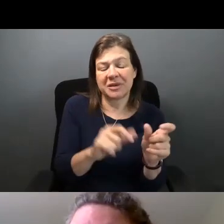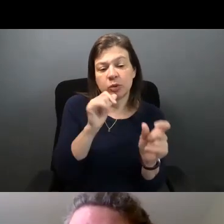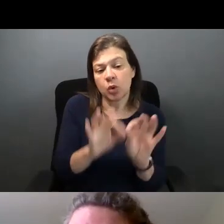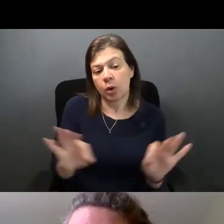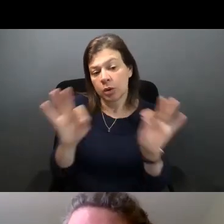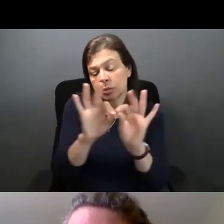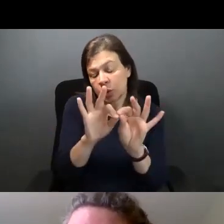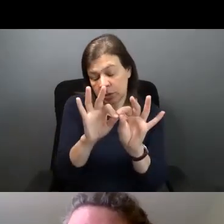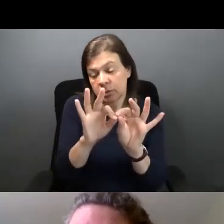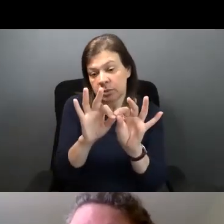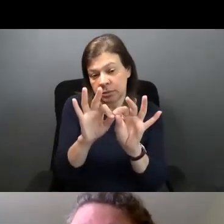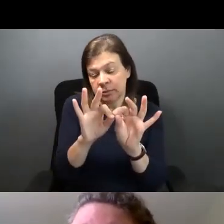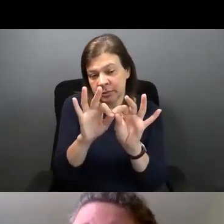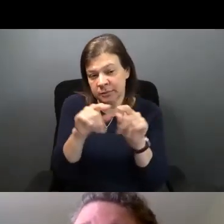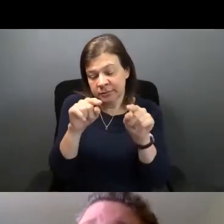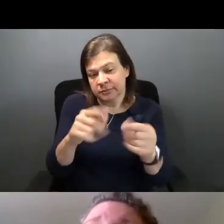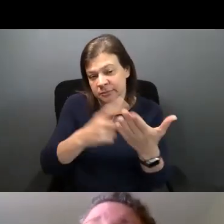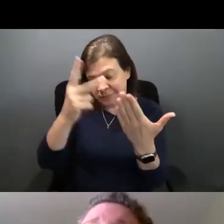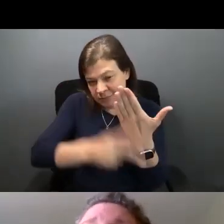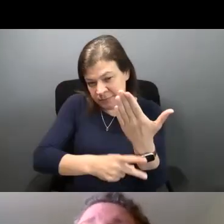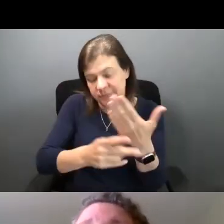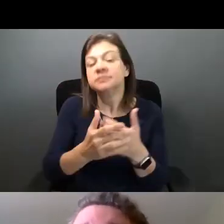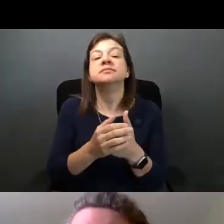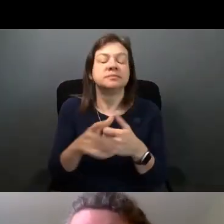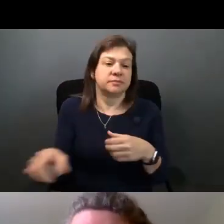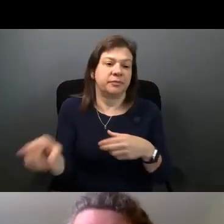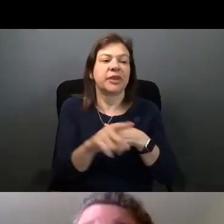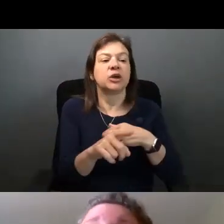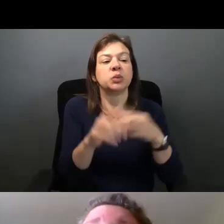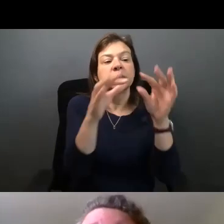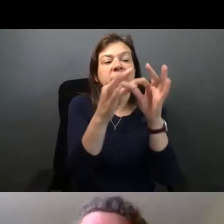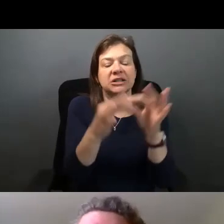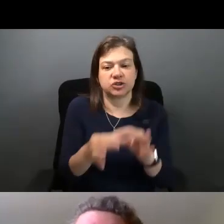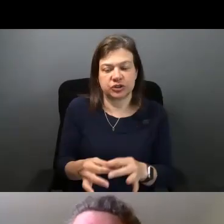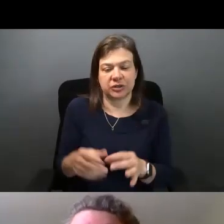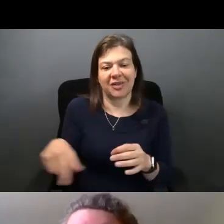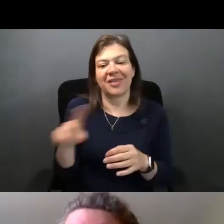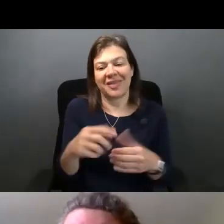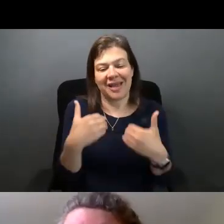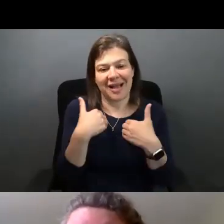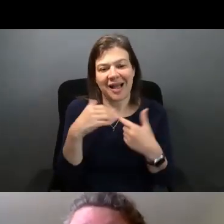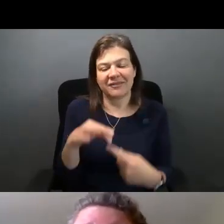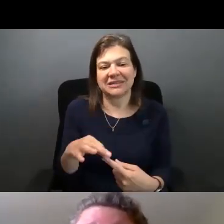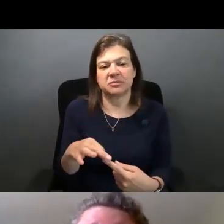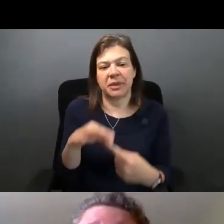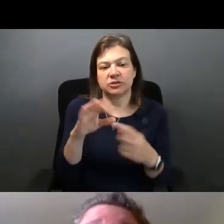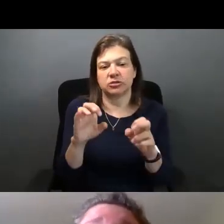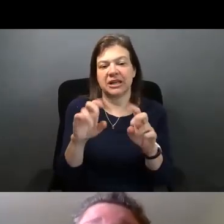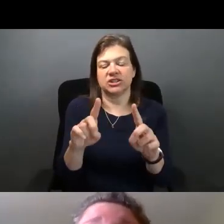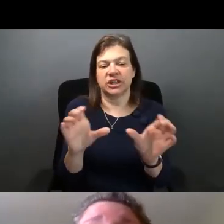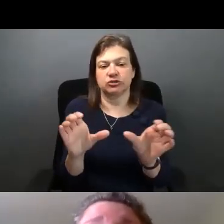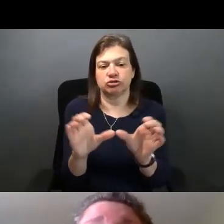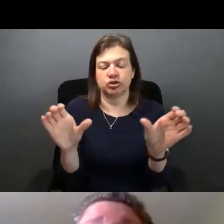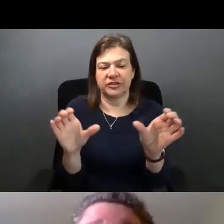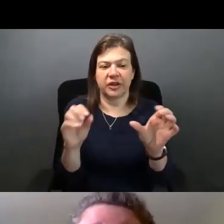the key people that are important to the program, that you mention that they have a special education certificate